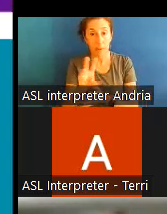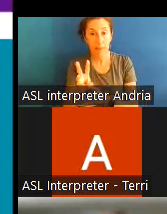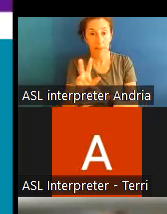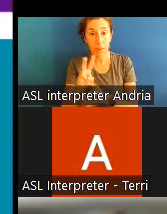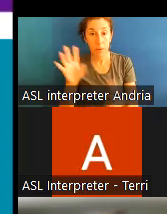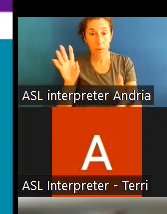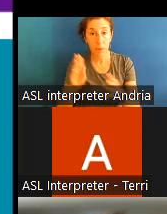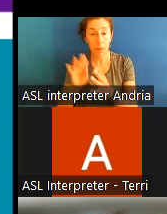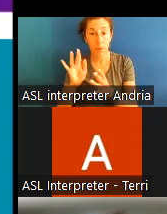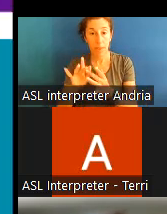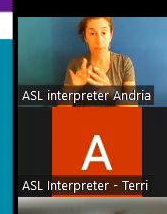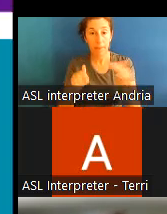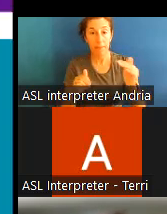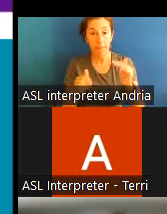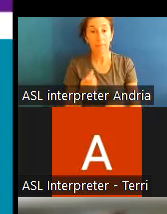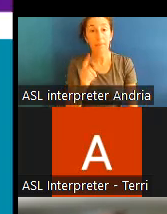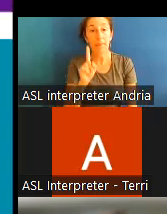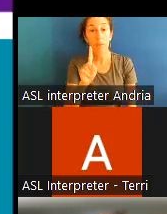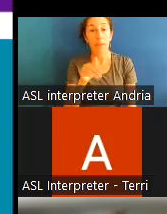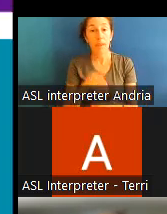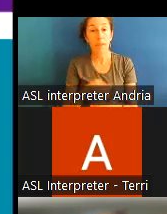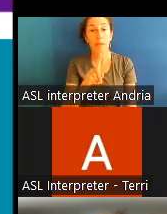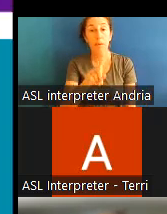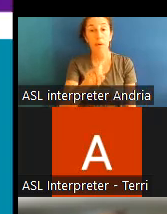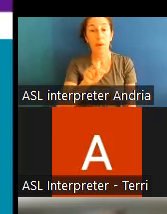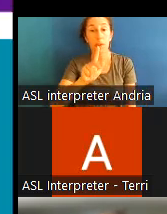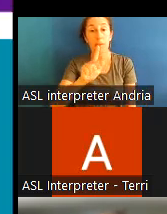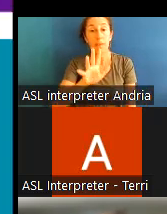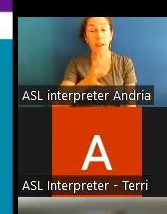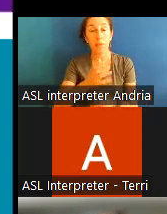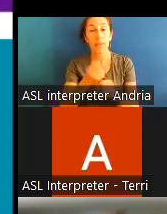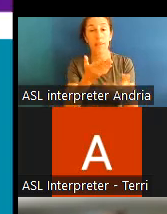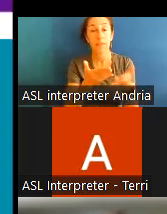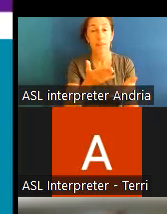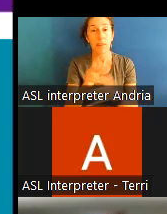1,135 people receiving services, 227 additional hotline calls.